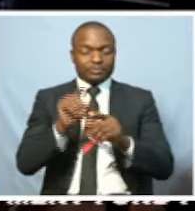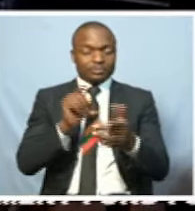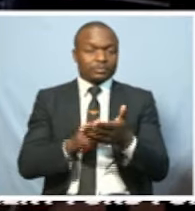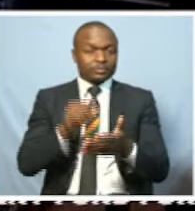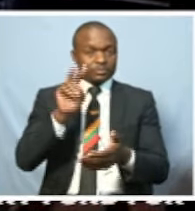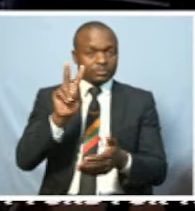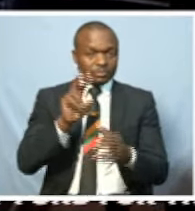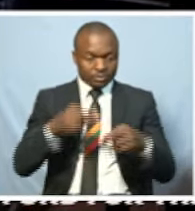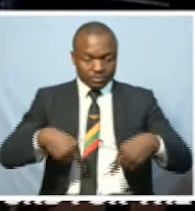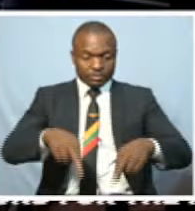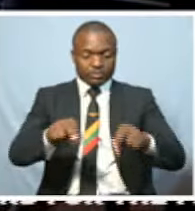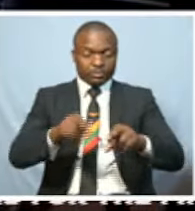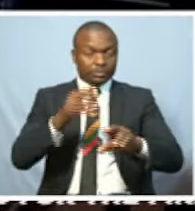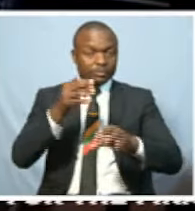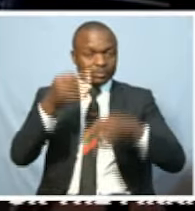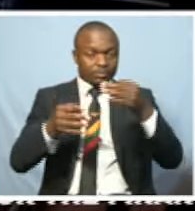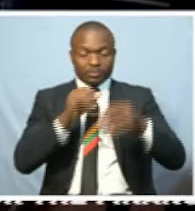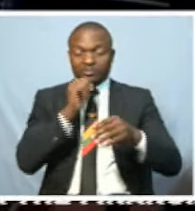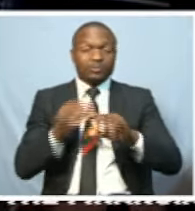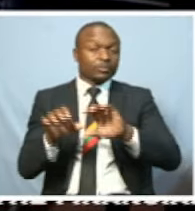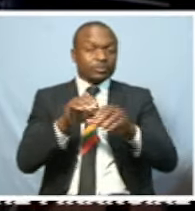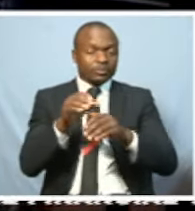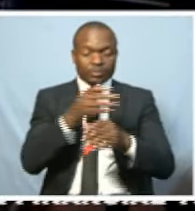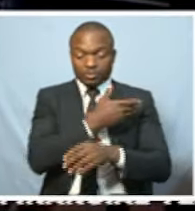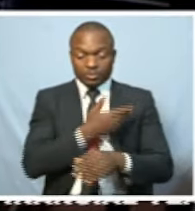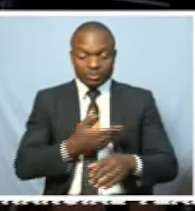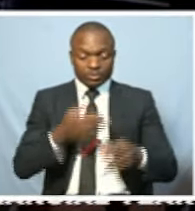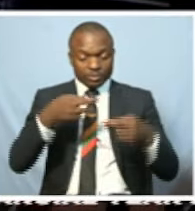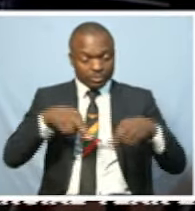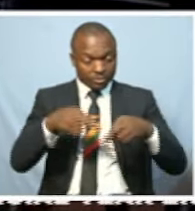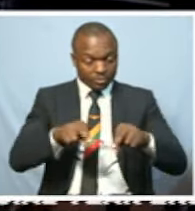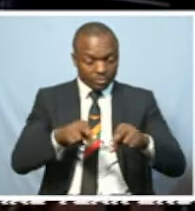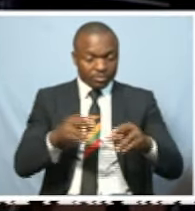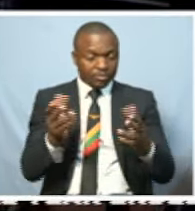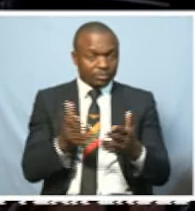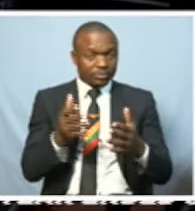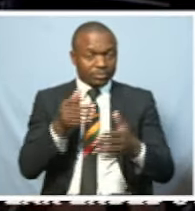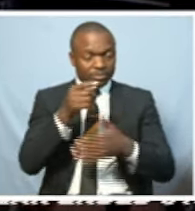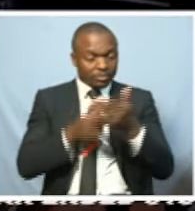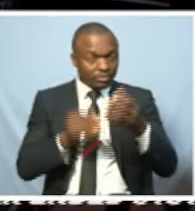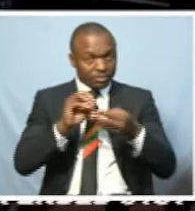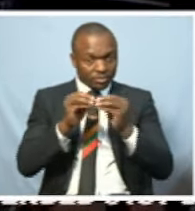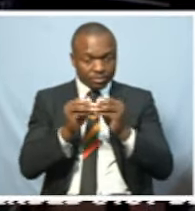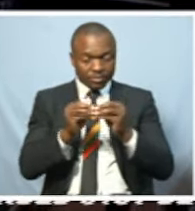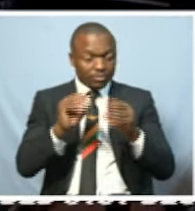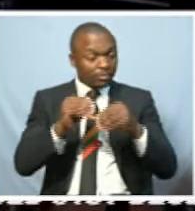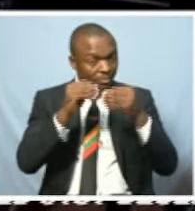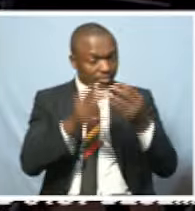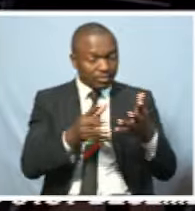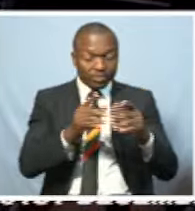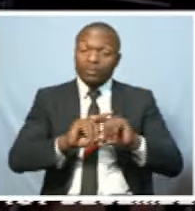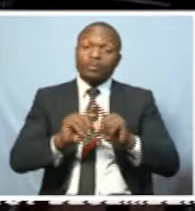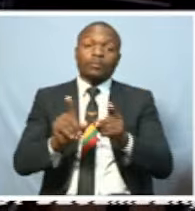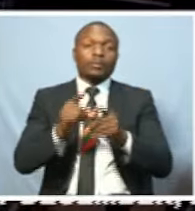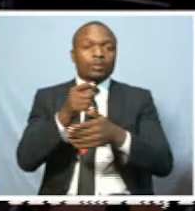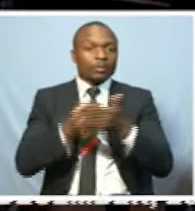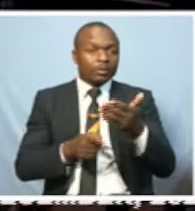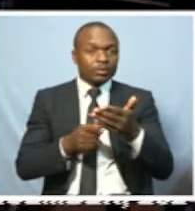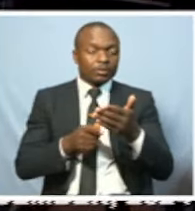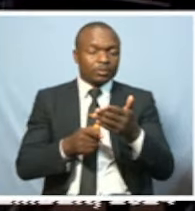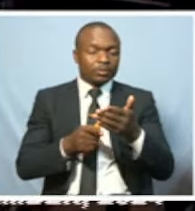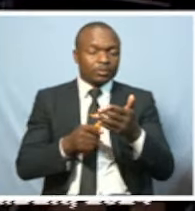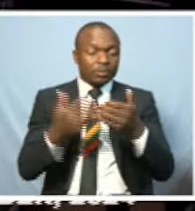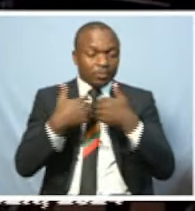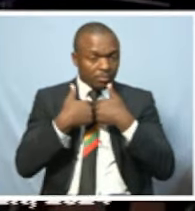roads if you didn't do any due diligence? Because, Chair, what somebody can submit can be different from what they actually have.